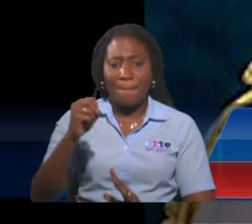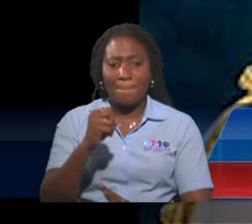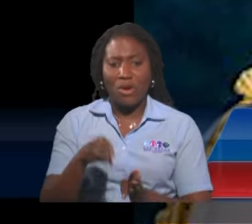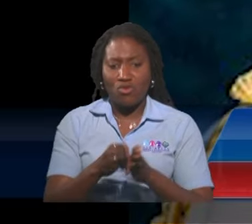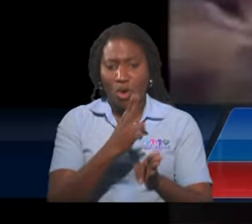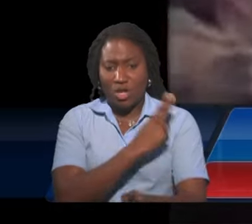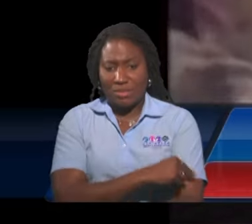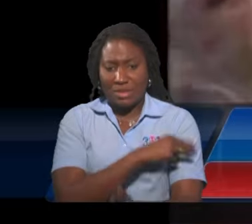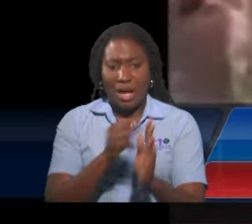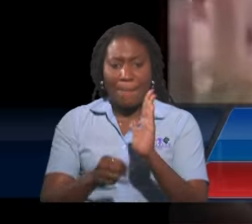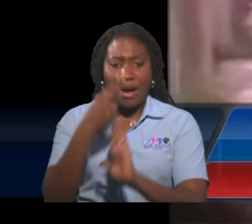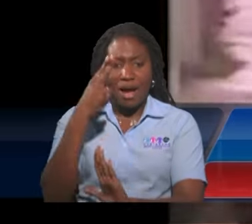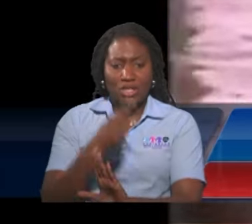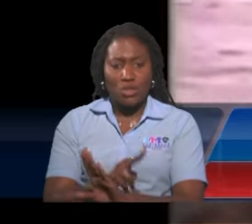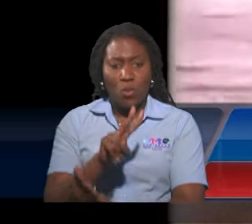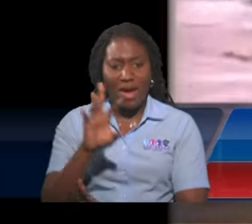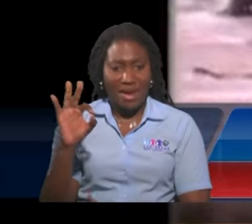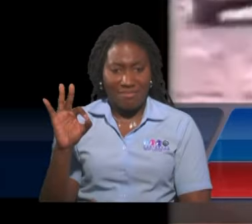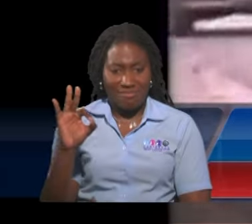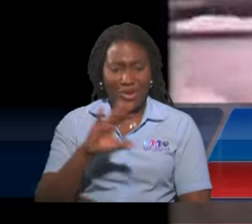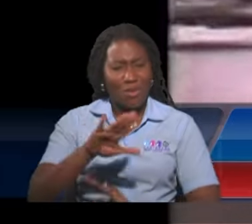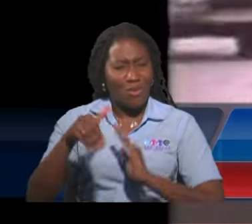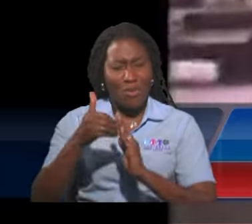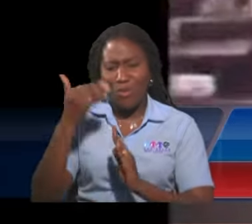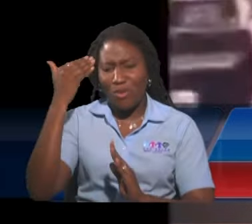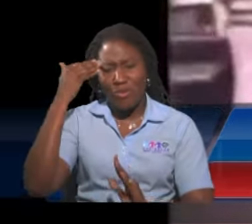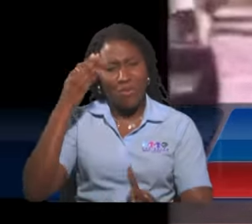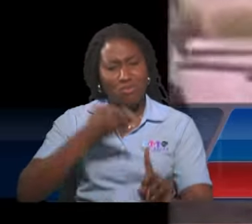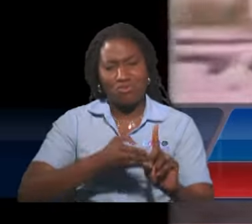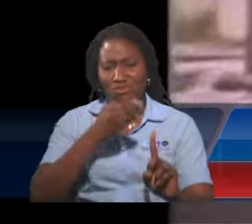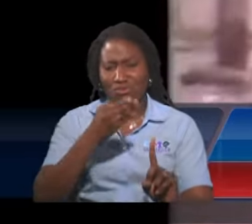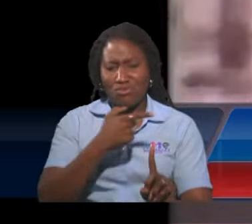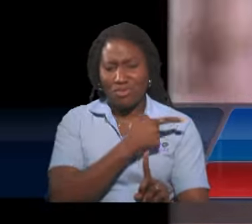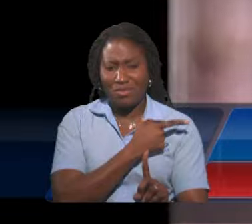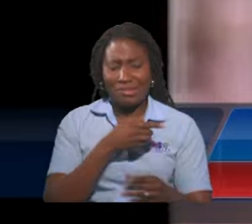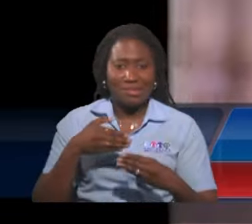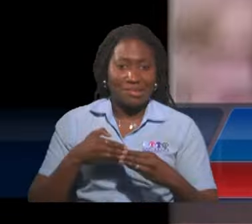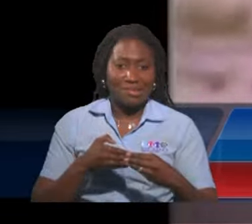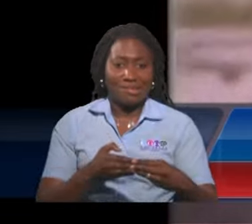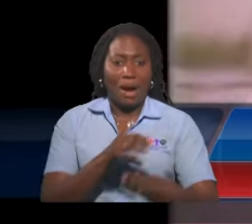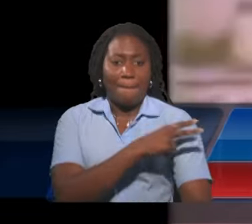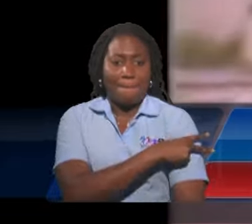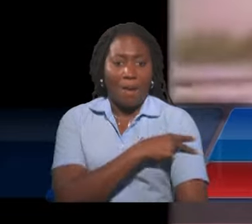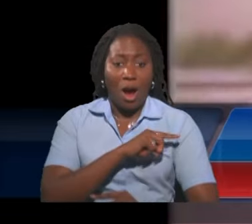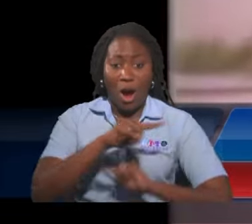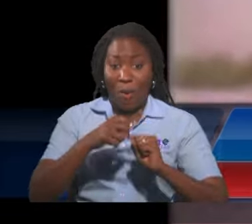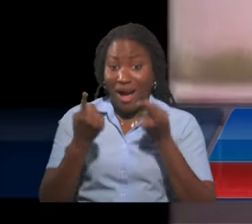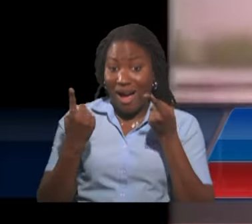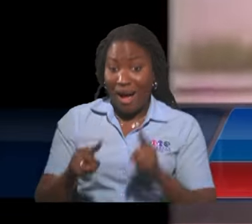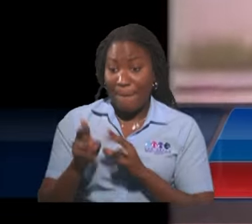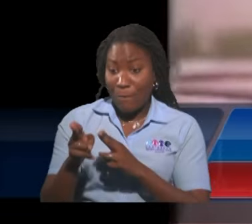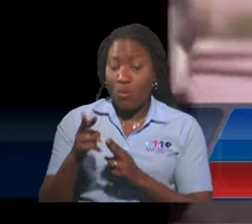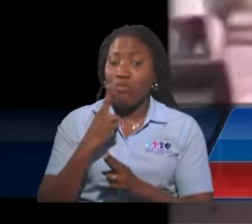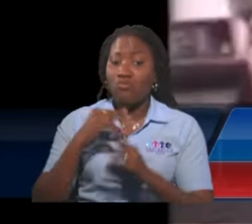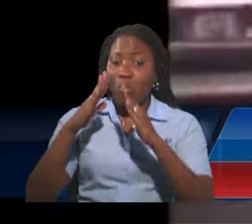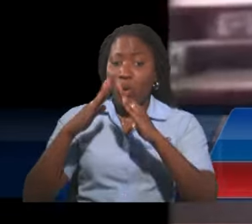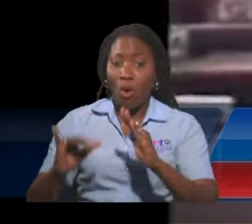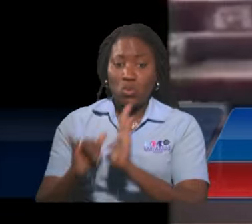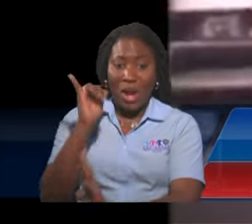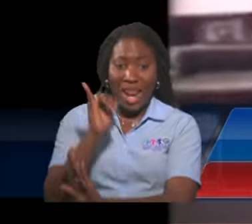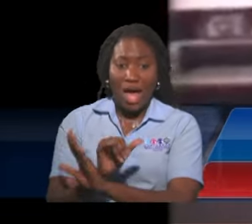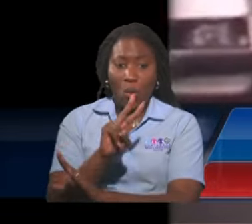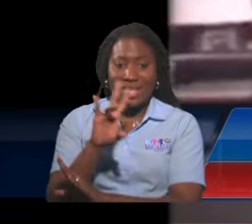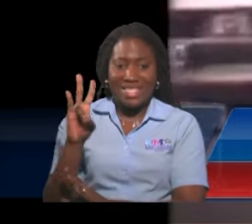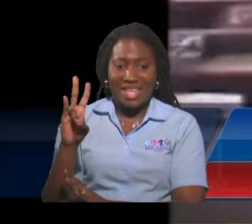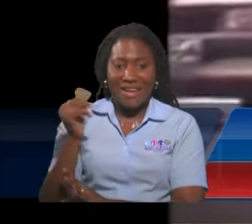Hospital on March 29th. He was best known for his role as commanding officer of the regiment during the attempted coup on July